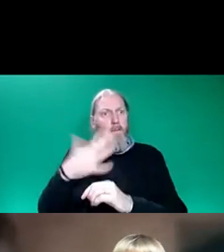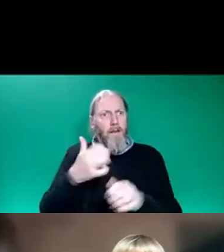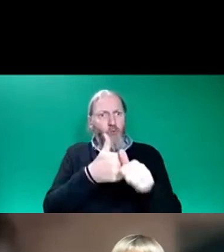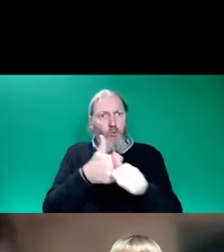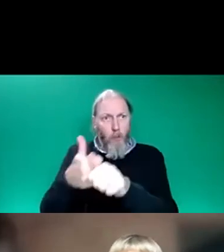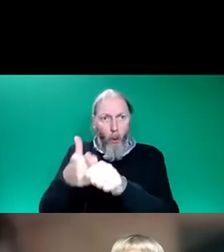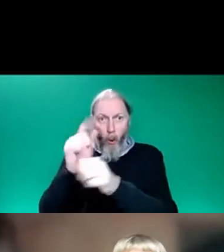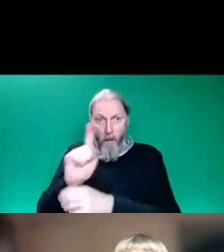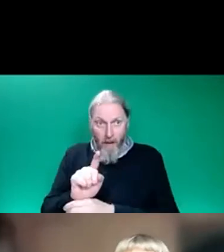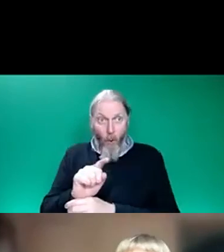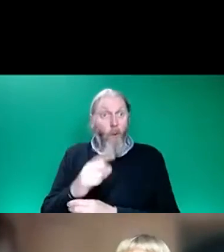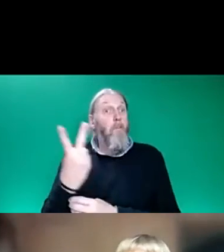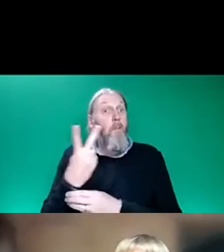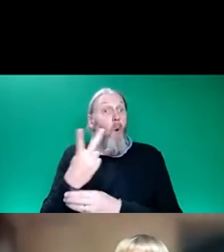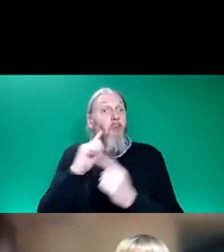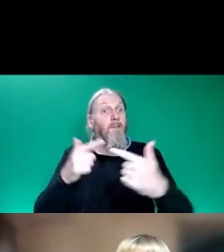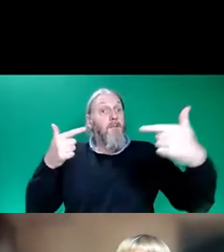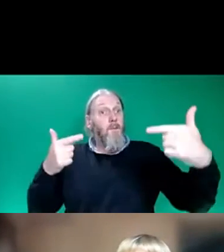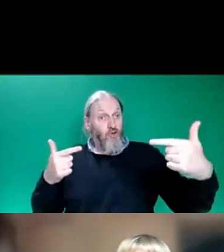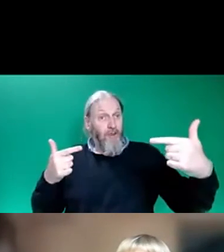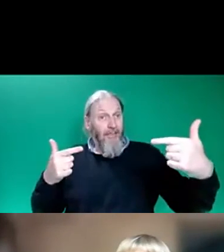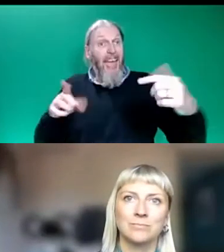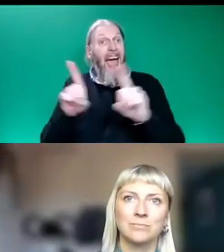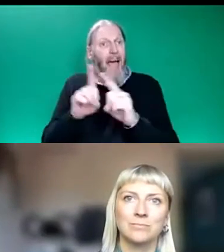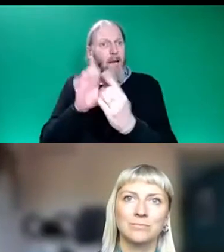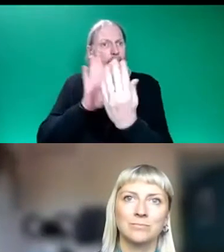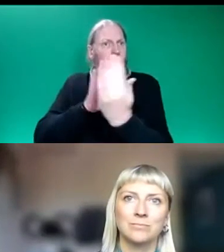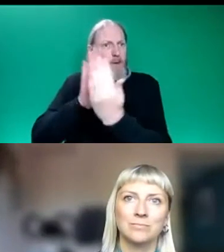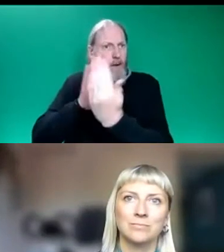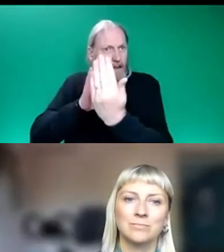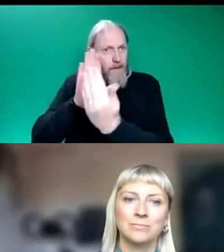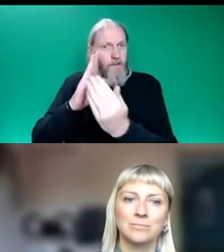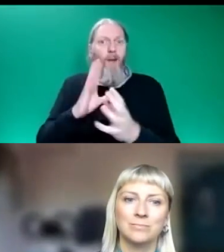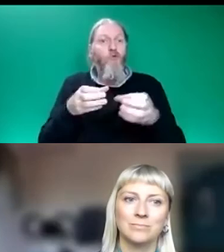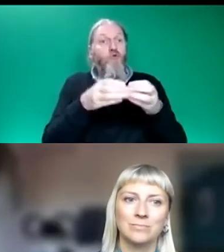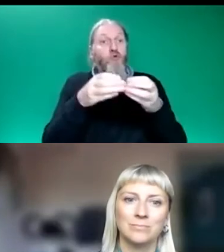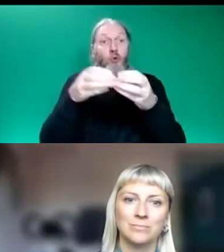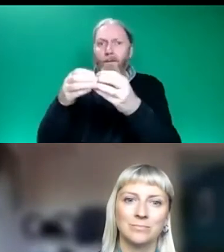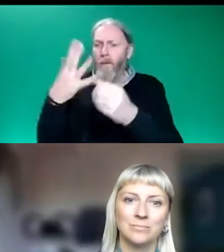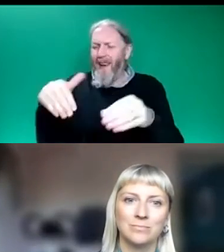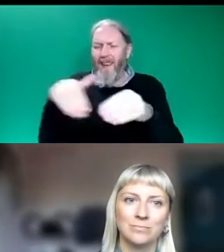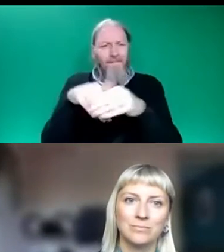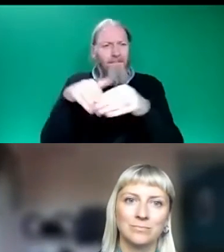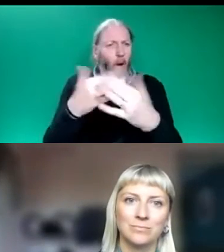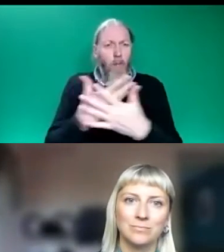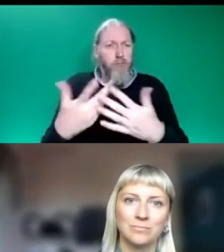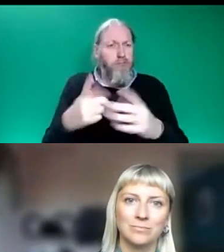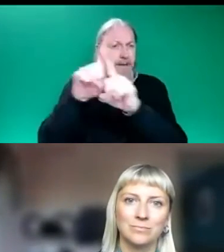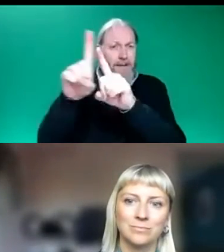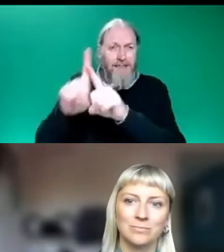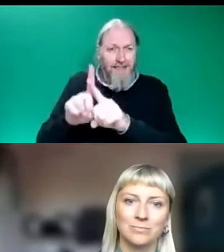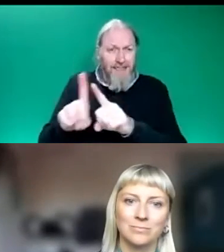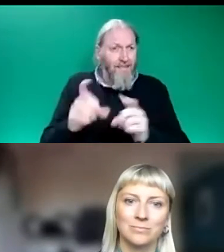that kind of groups and individuals have been able to undertake a whole range of projects, from kind of work such